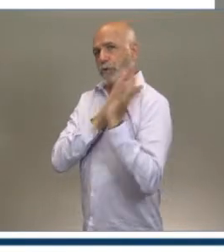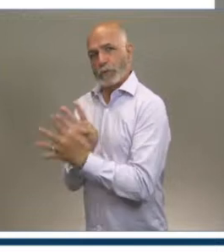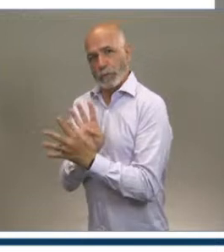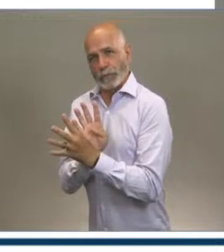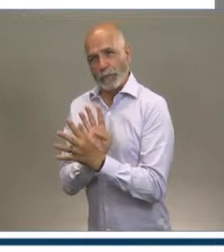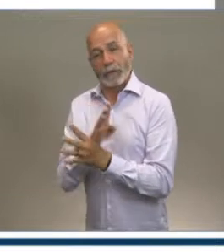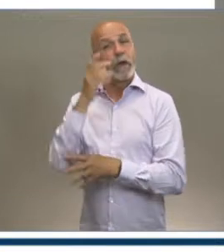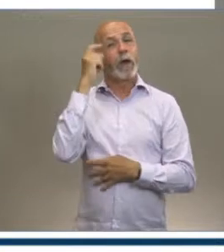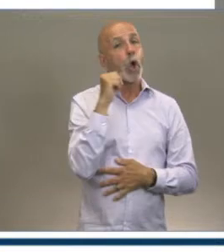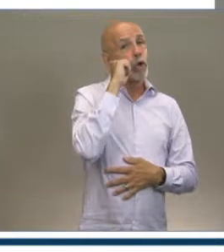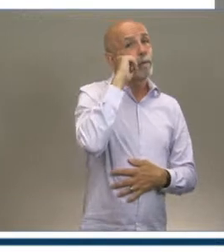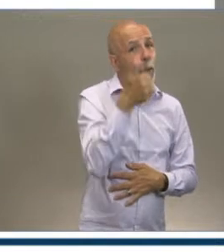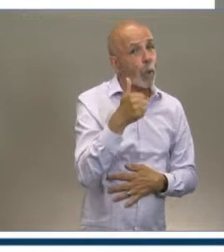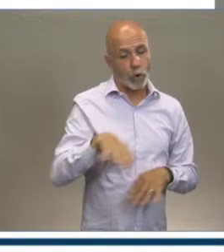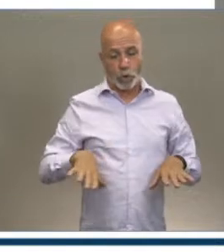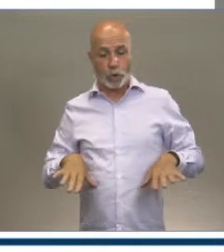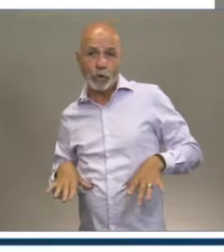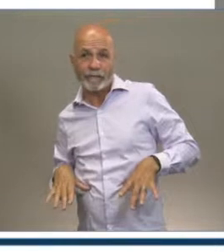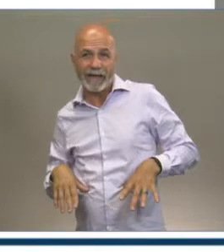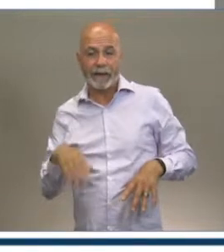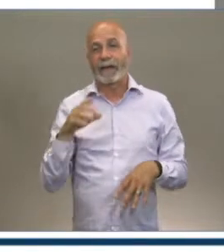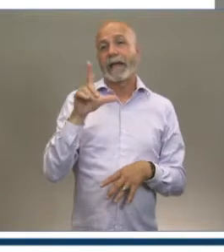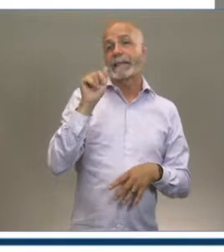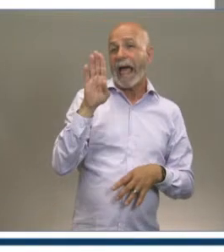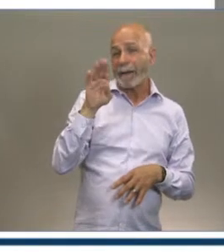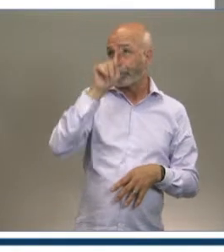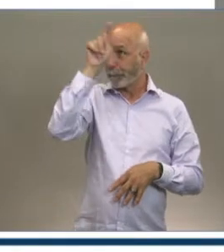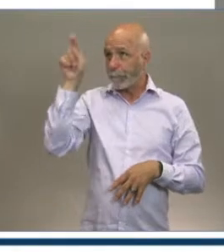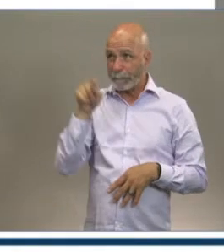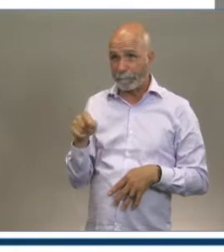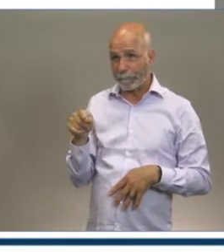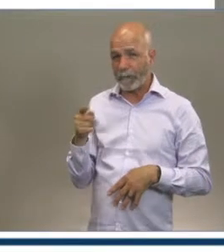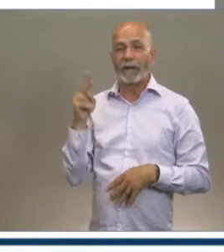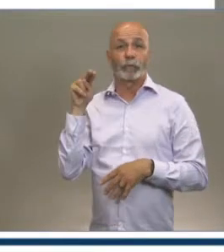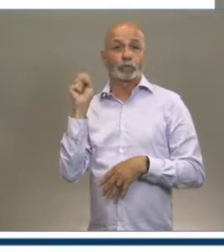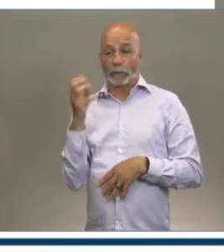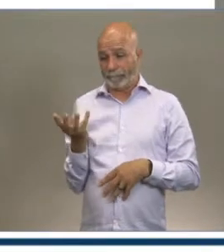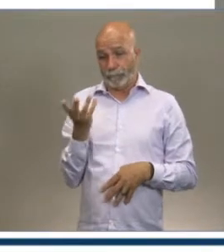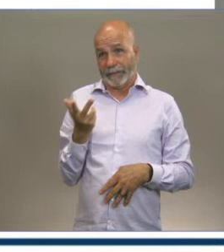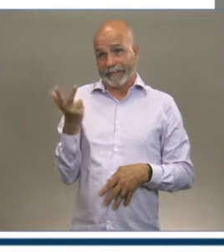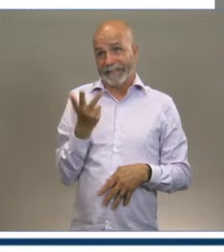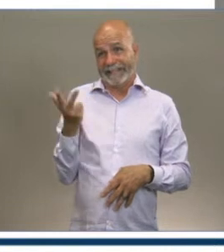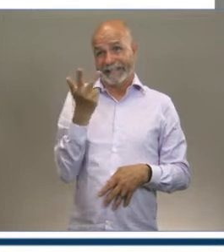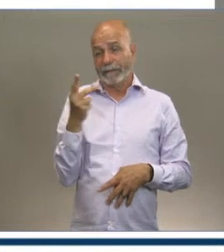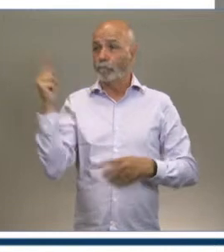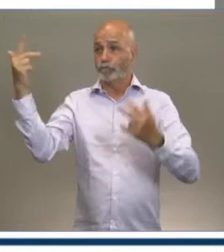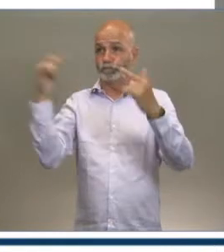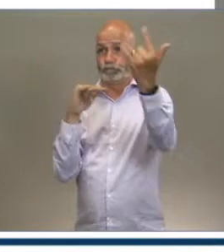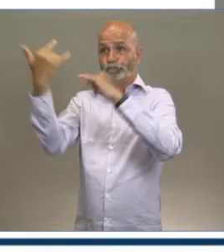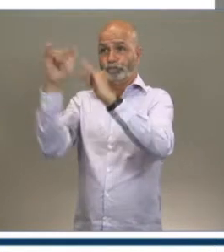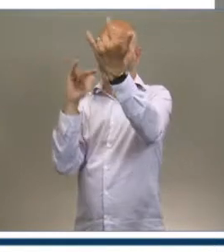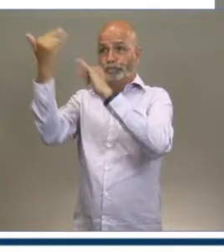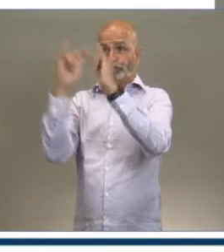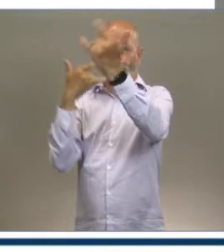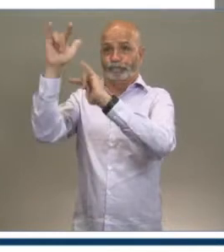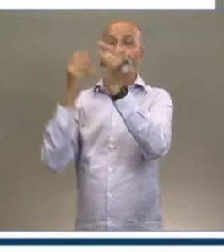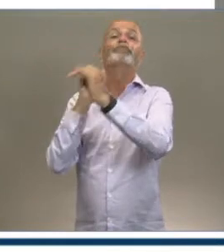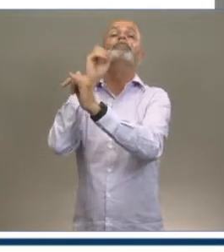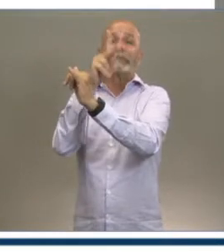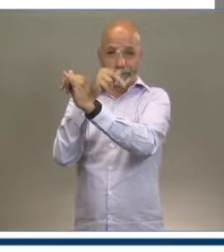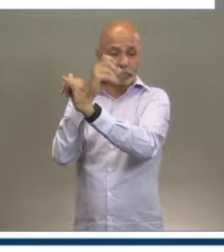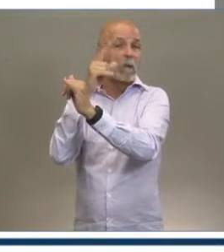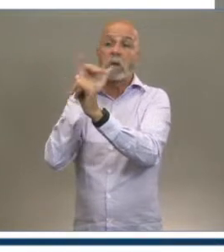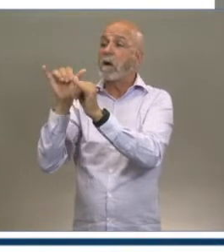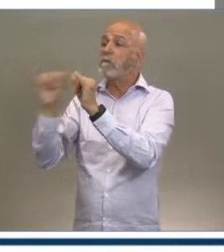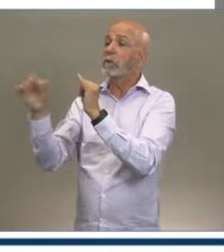PEI or Newfoundland and Labrador or Nova Scotians who are traveling there and coming back can come and go without quarantining or completing